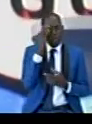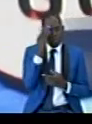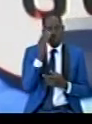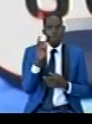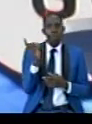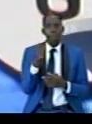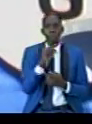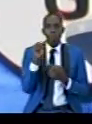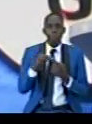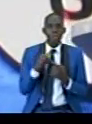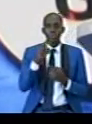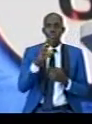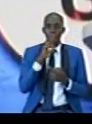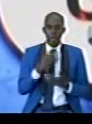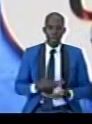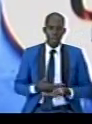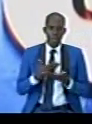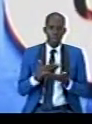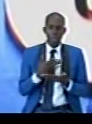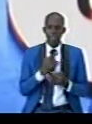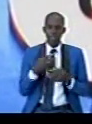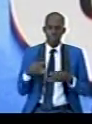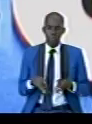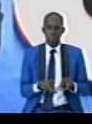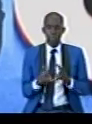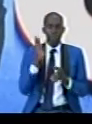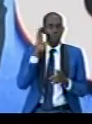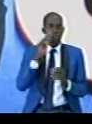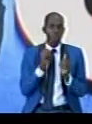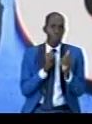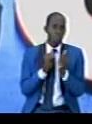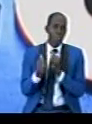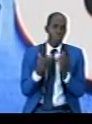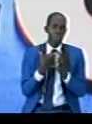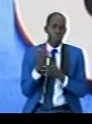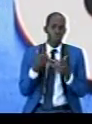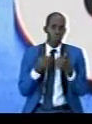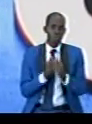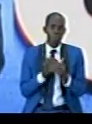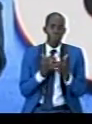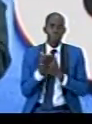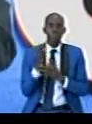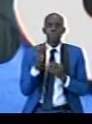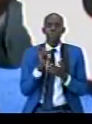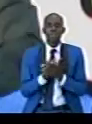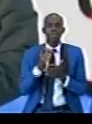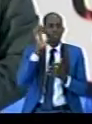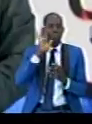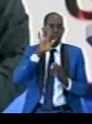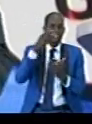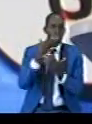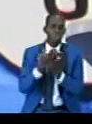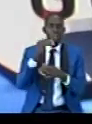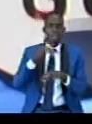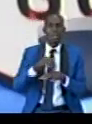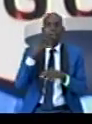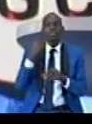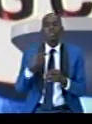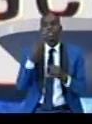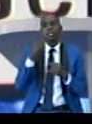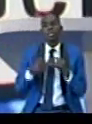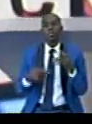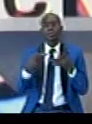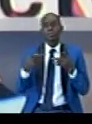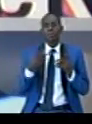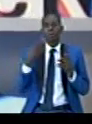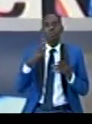will walk and the path you will tread, so that you'll get to the appointment, assignment, achievement of the Lord.